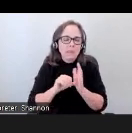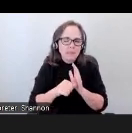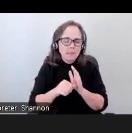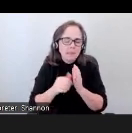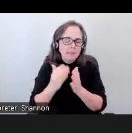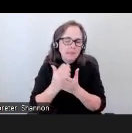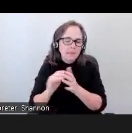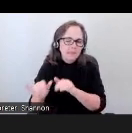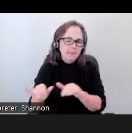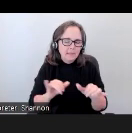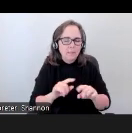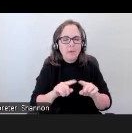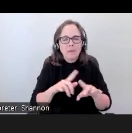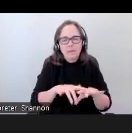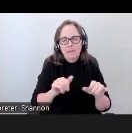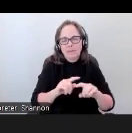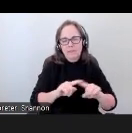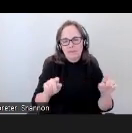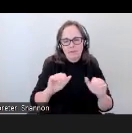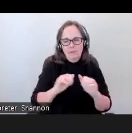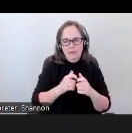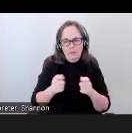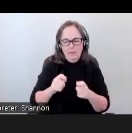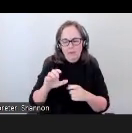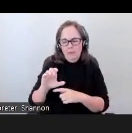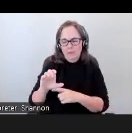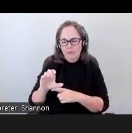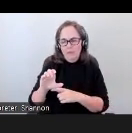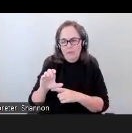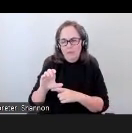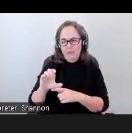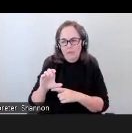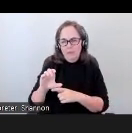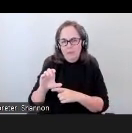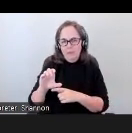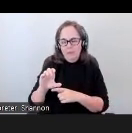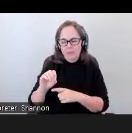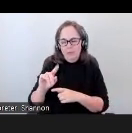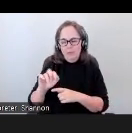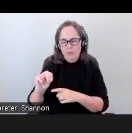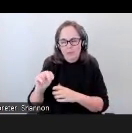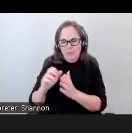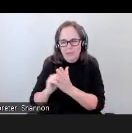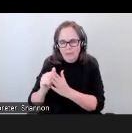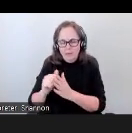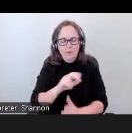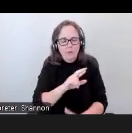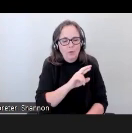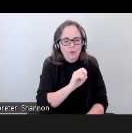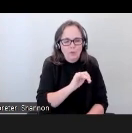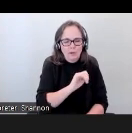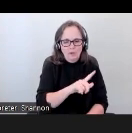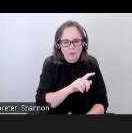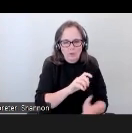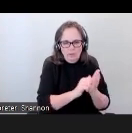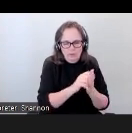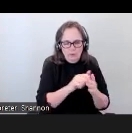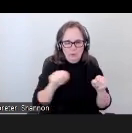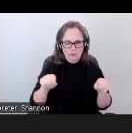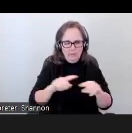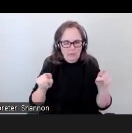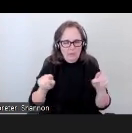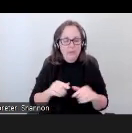similarities and differences on how we manage colon cancer versus rectal cancers, and they are different. So some of